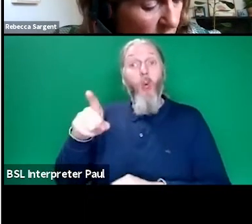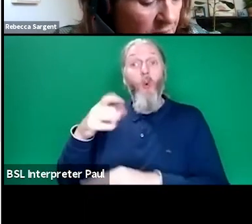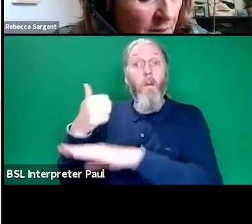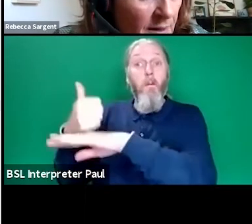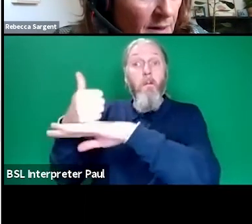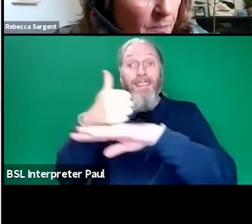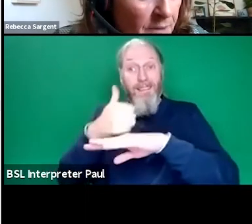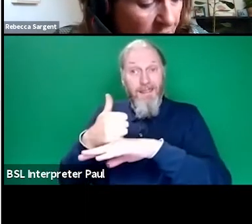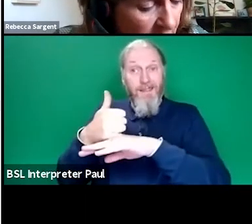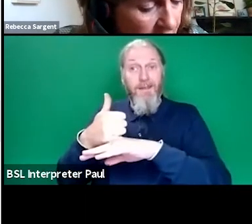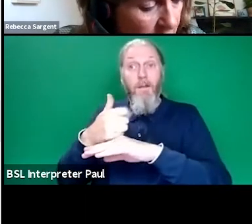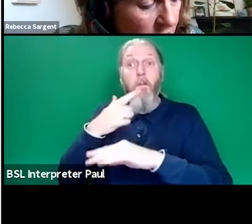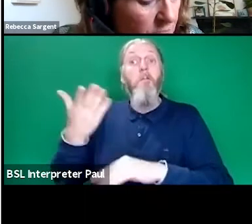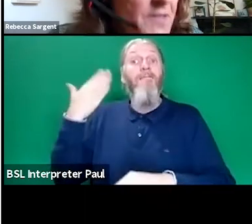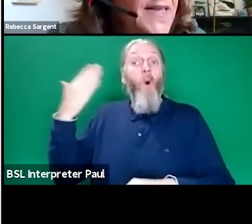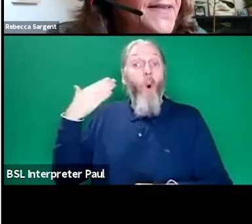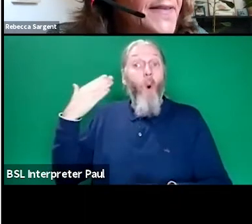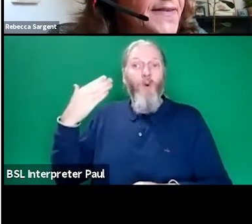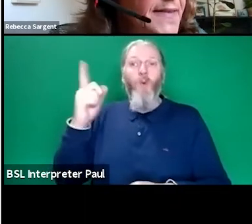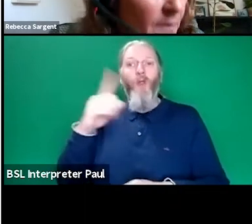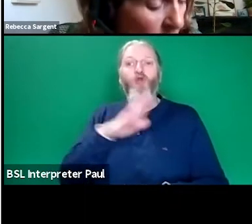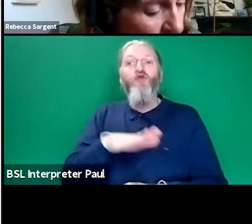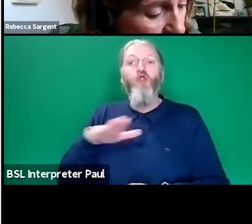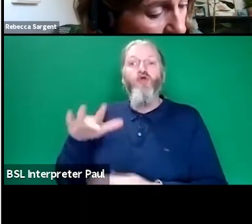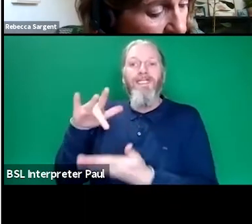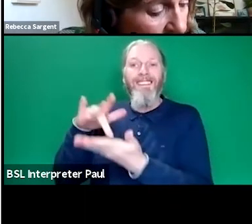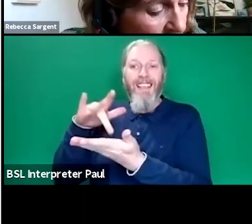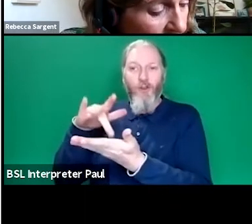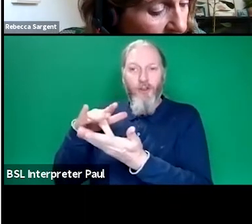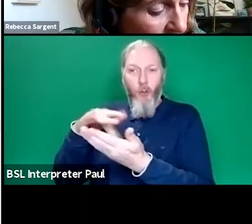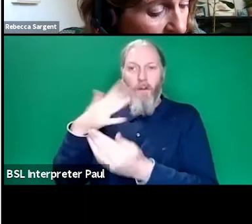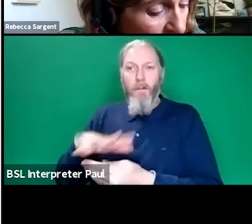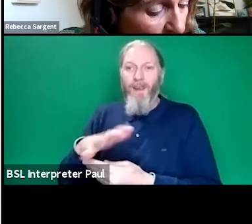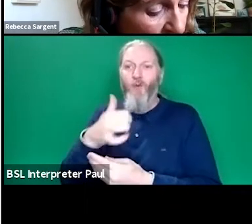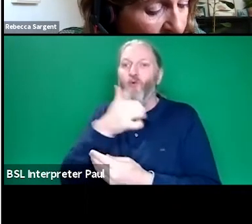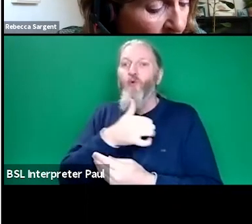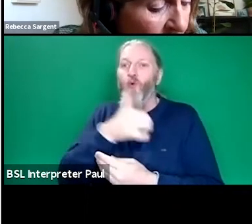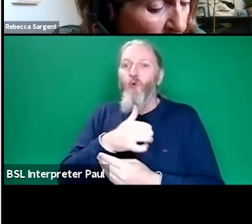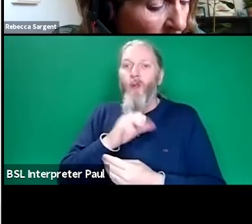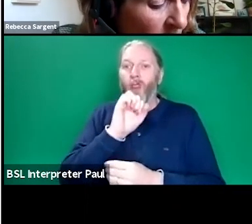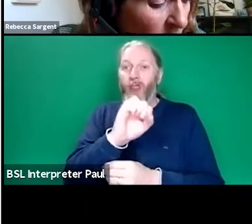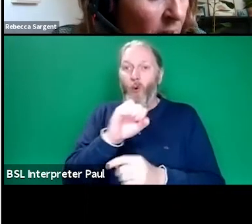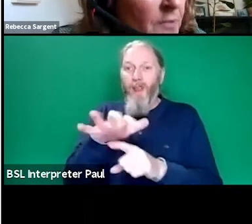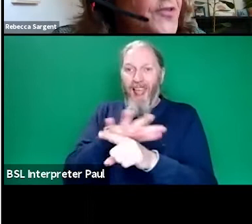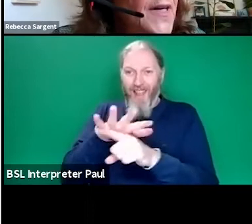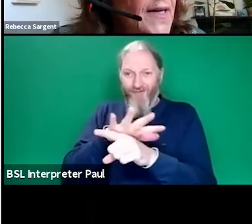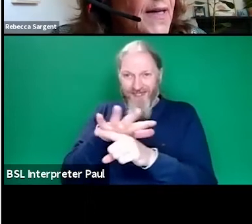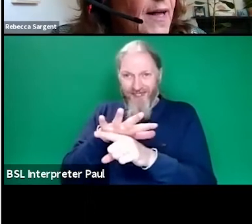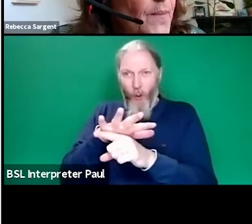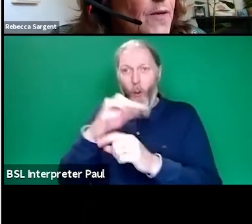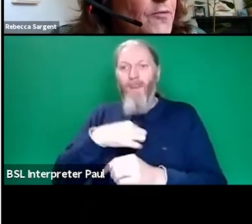what was our previous children's centres, and we've used a locality place-based